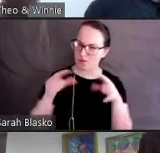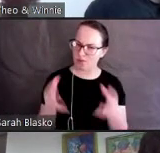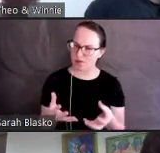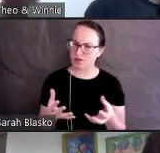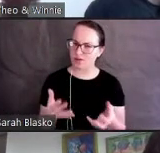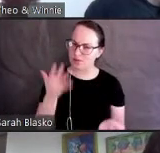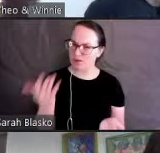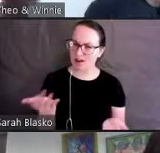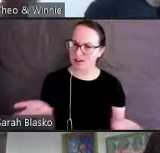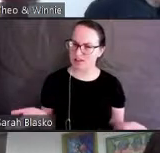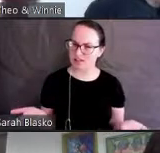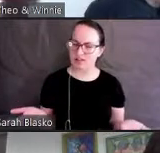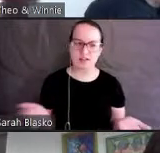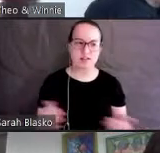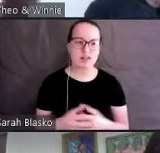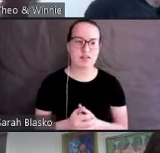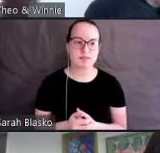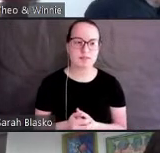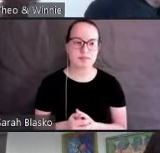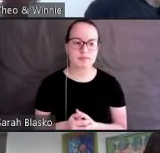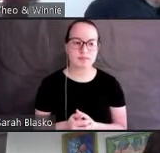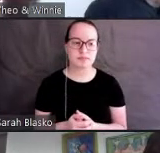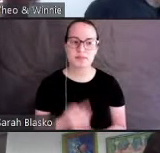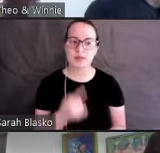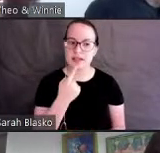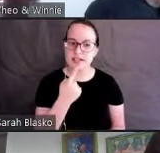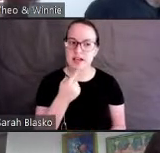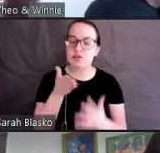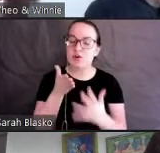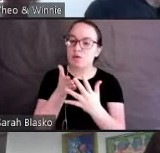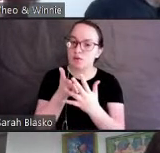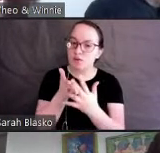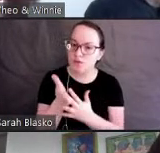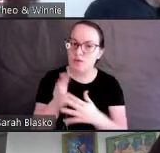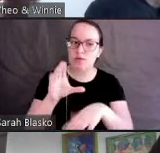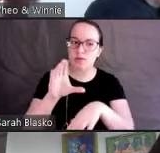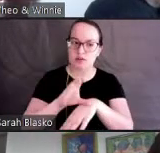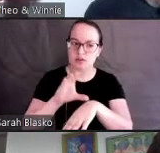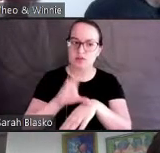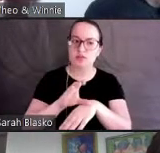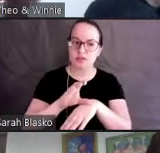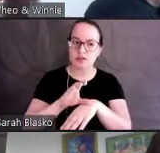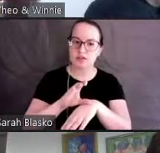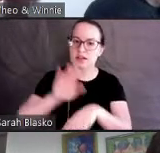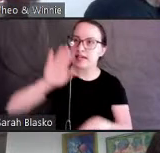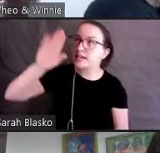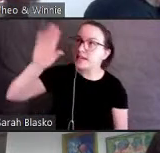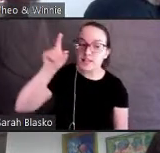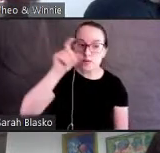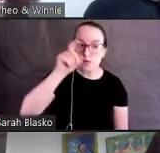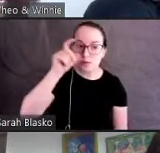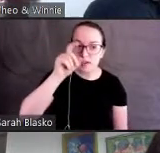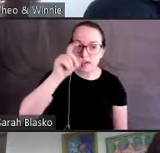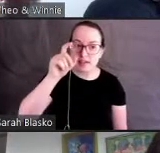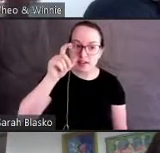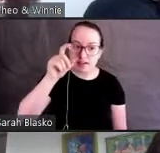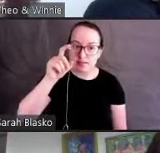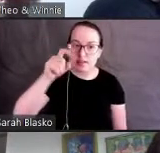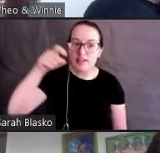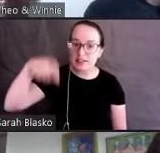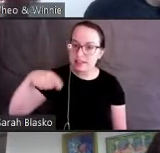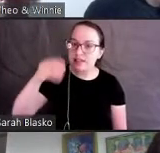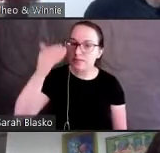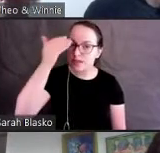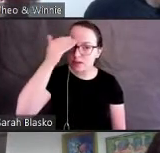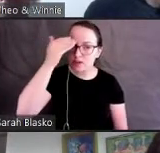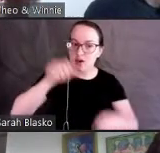here? That through the church, the manifold wisdom of God should be made known